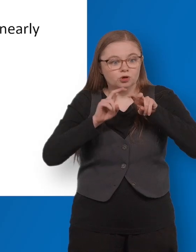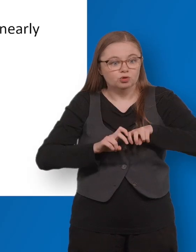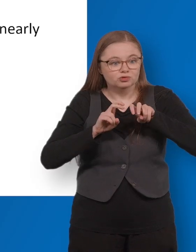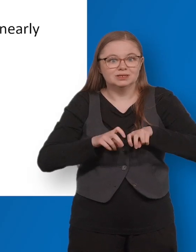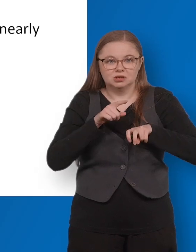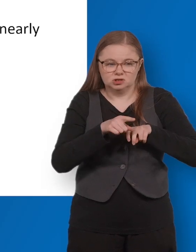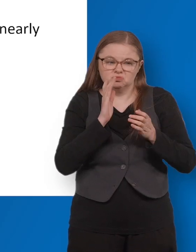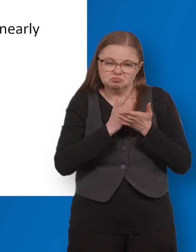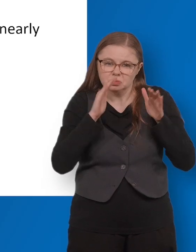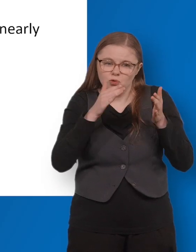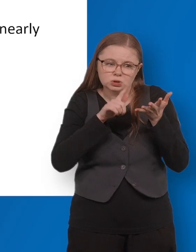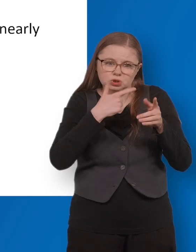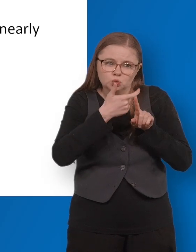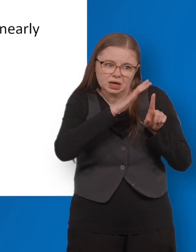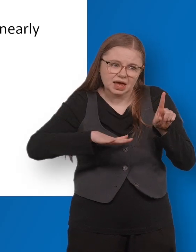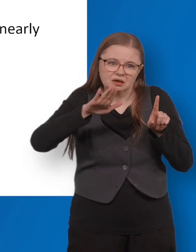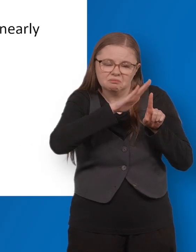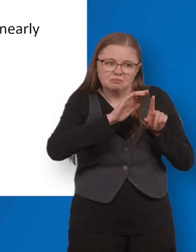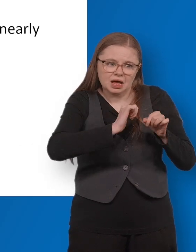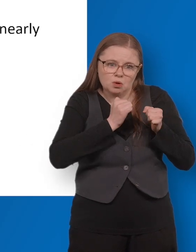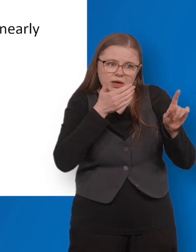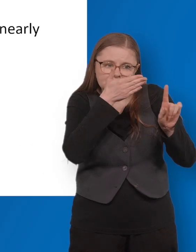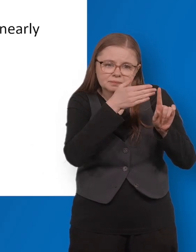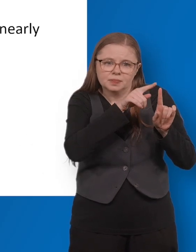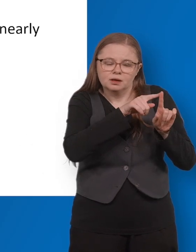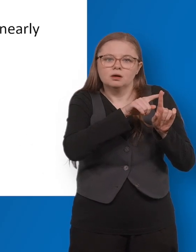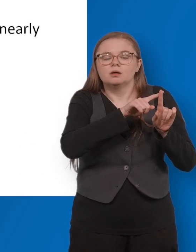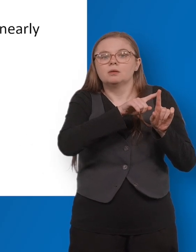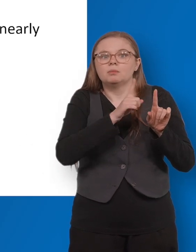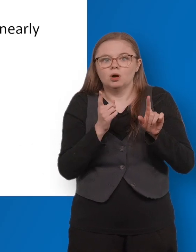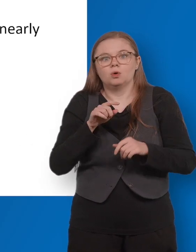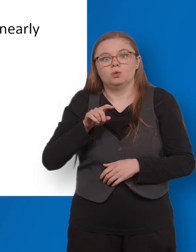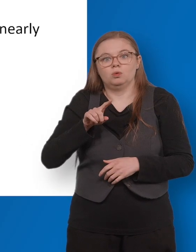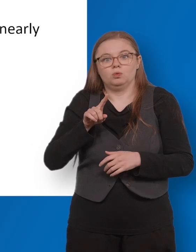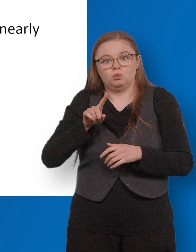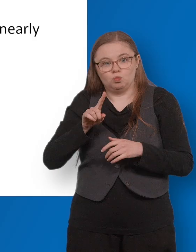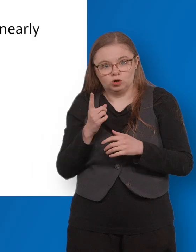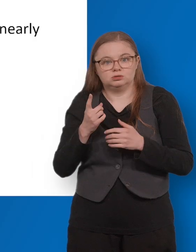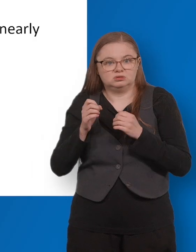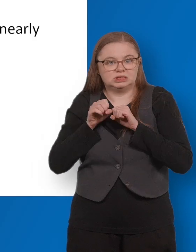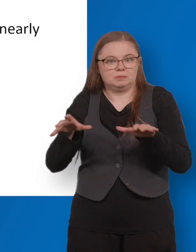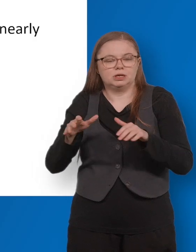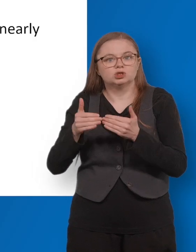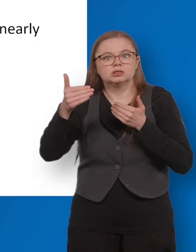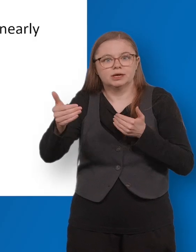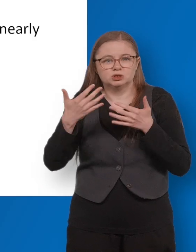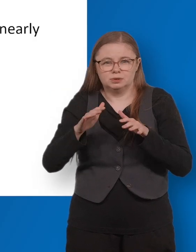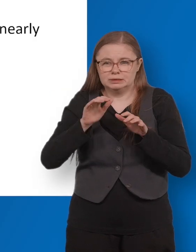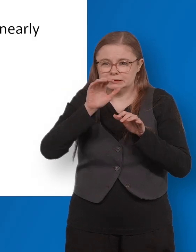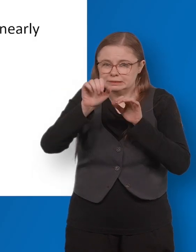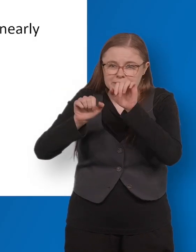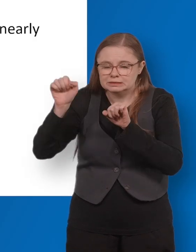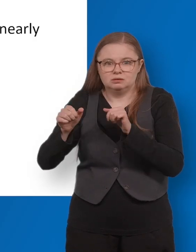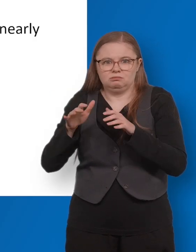our brief. But actually, in one of the open dissemination sessions, we reached nearly 50 countries in one